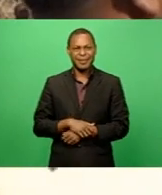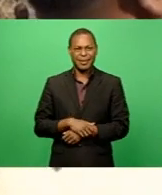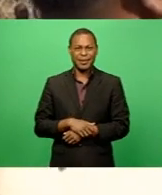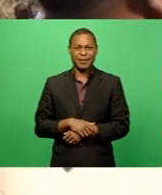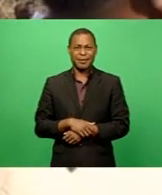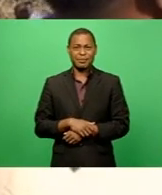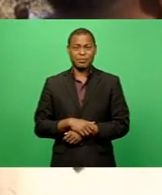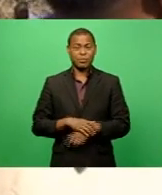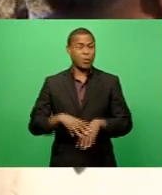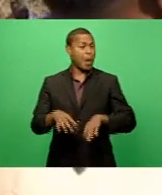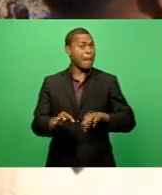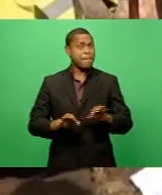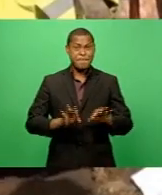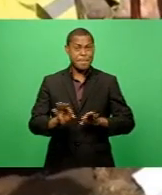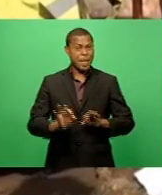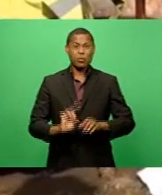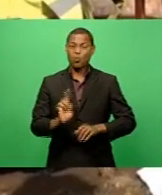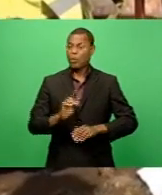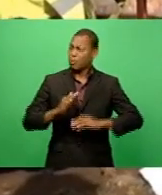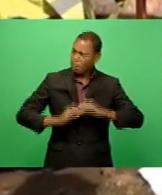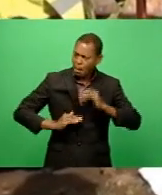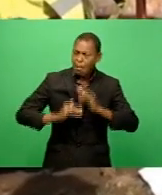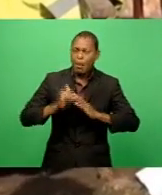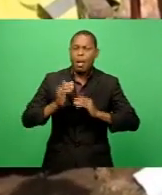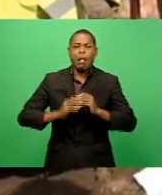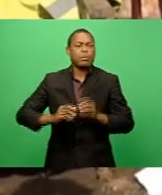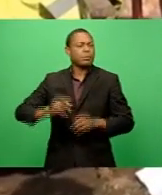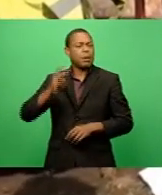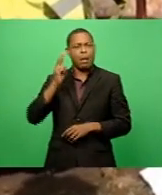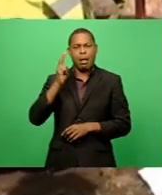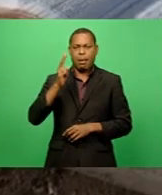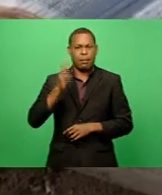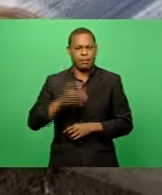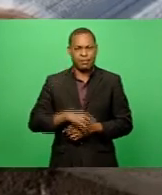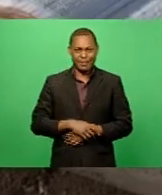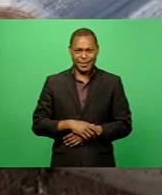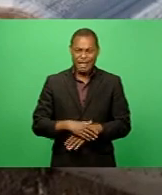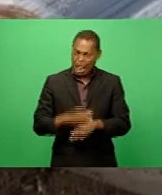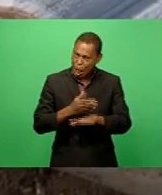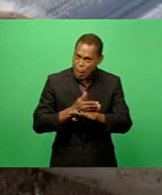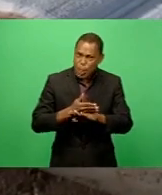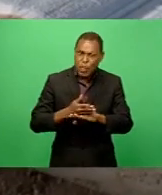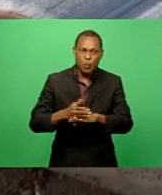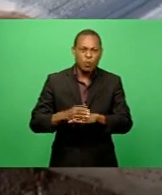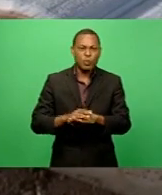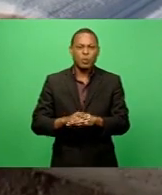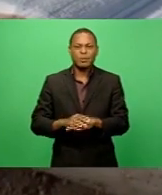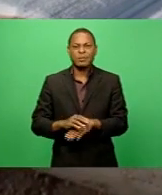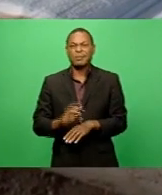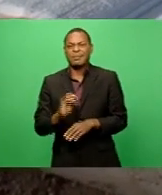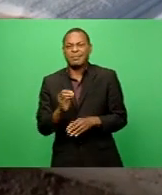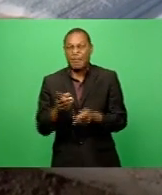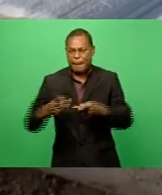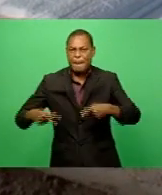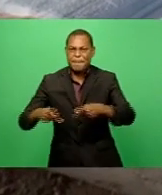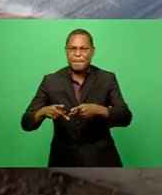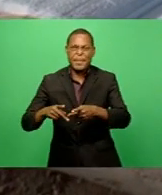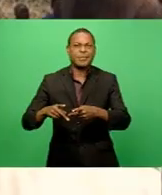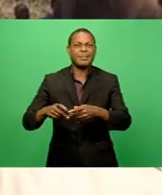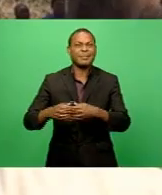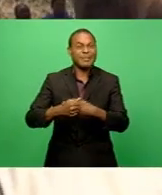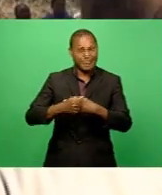I plan on picking up the pieces of whatever is left from this house to build a new home somewhere safer, so my children will be safe in